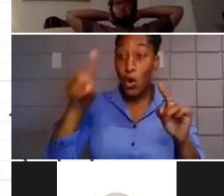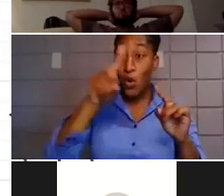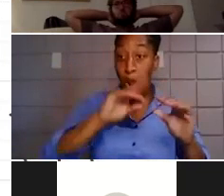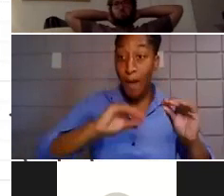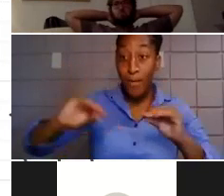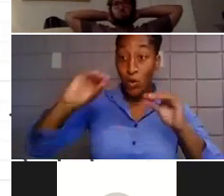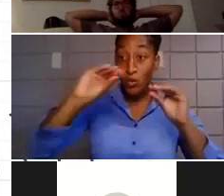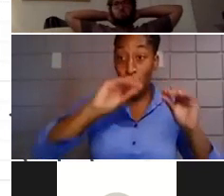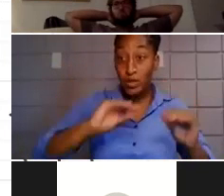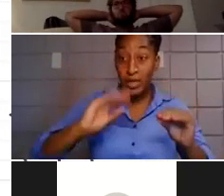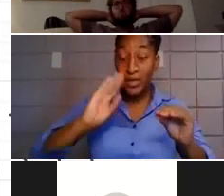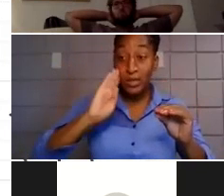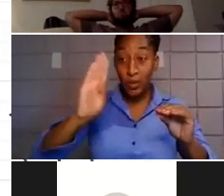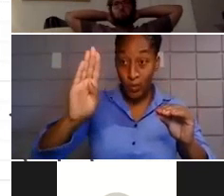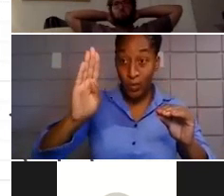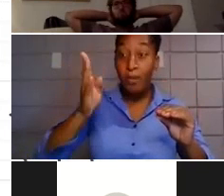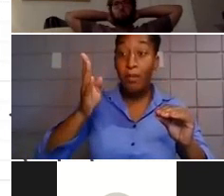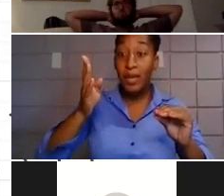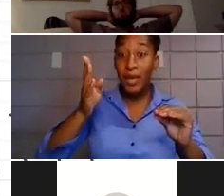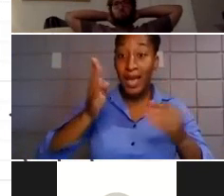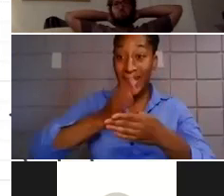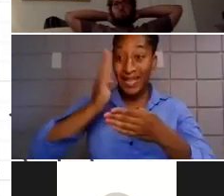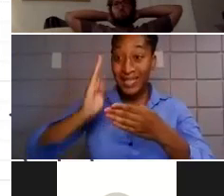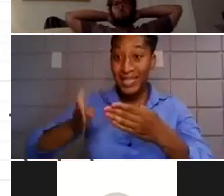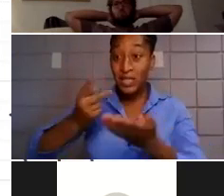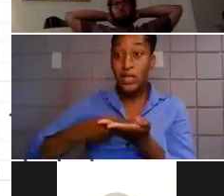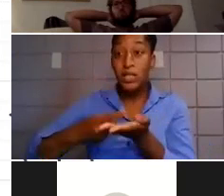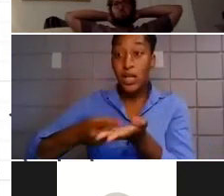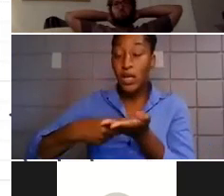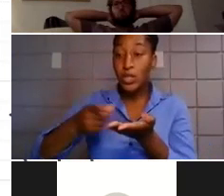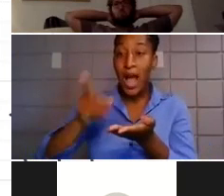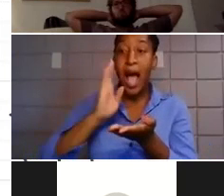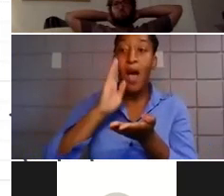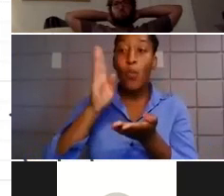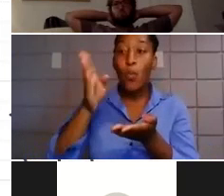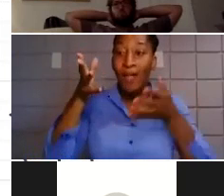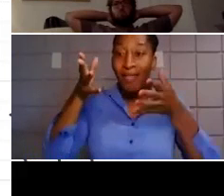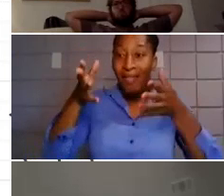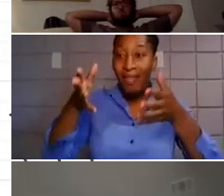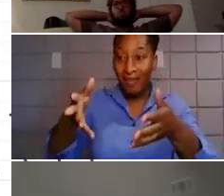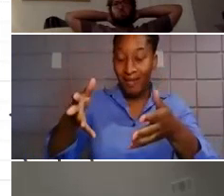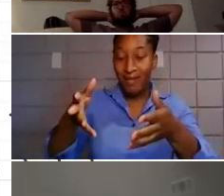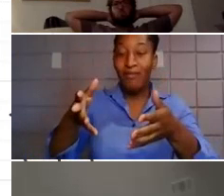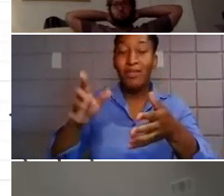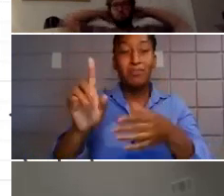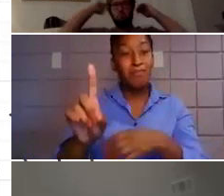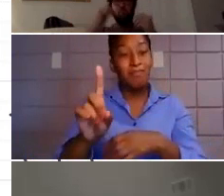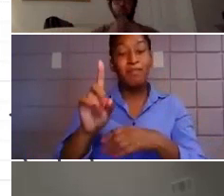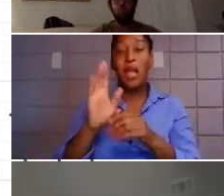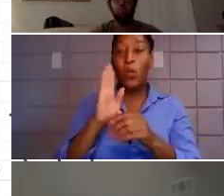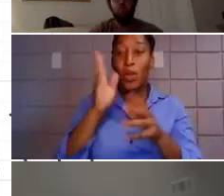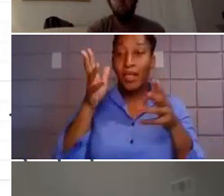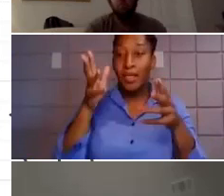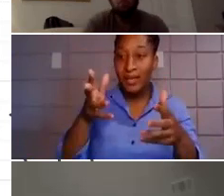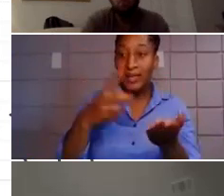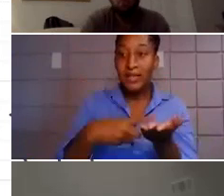fact, I'm going to leave the discussion there because I think you can get through that. But problem set 5, I'll allow you to